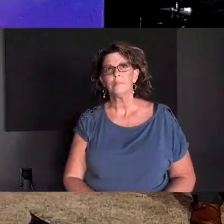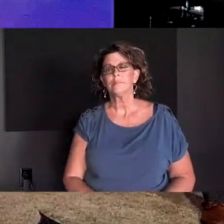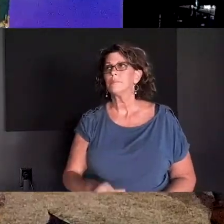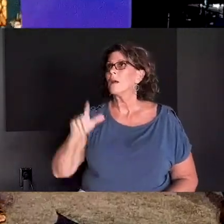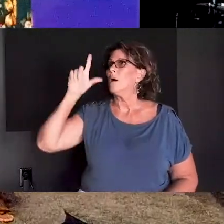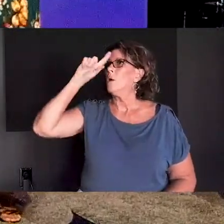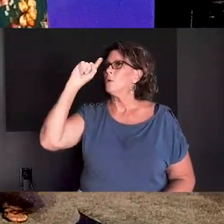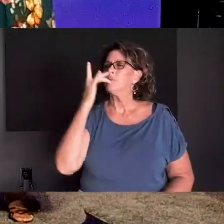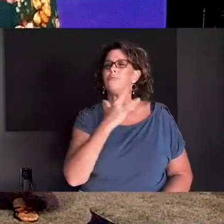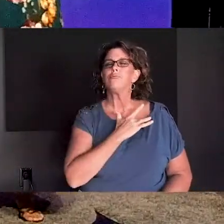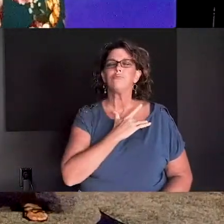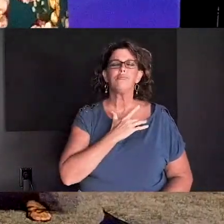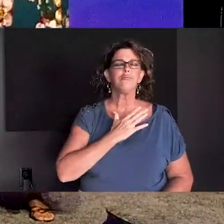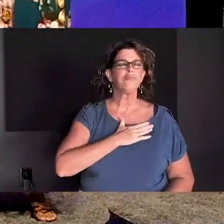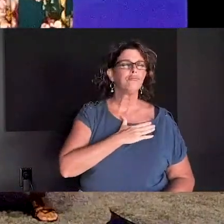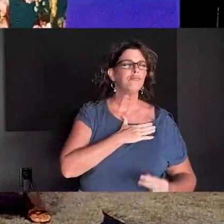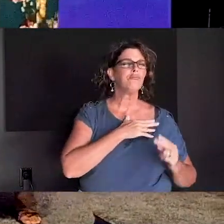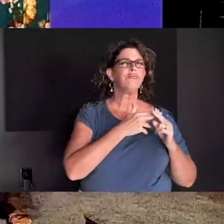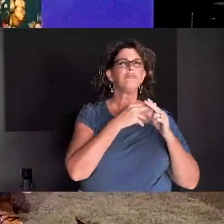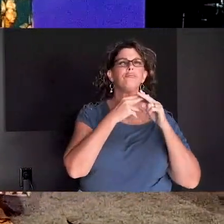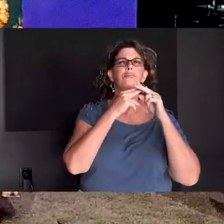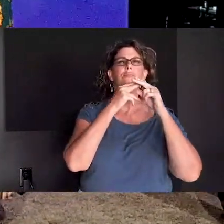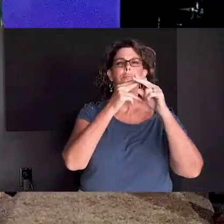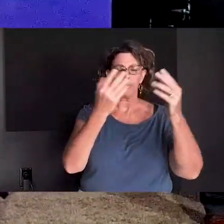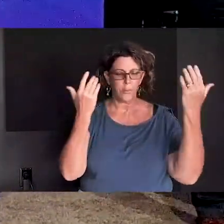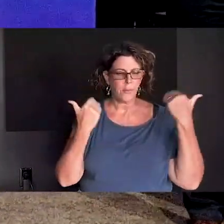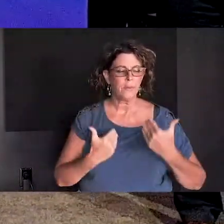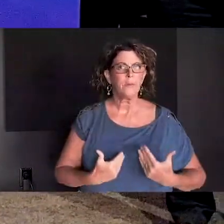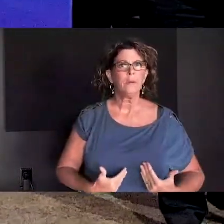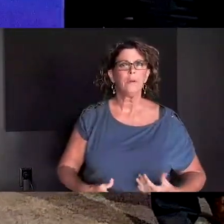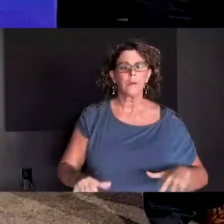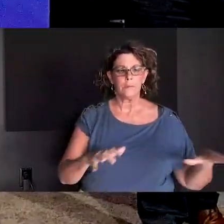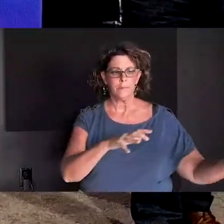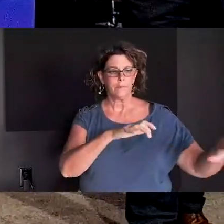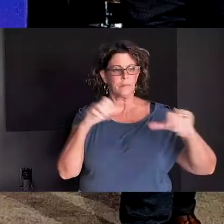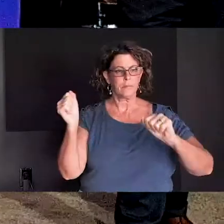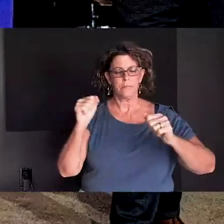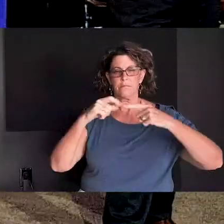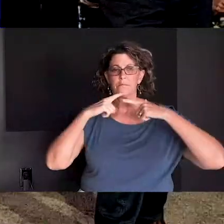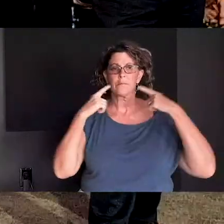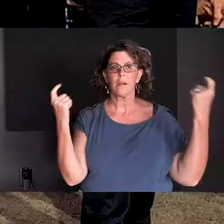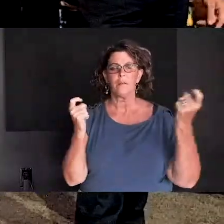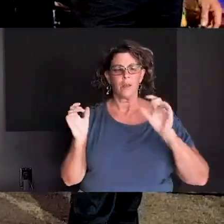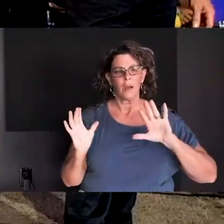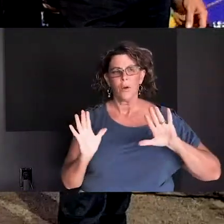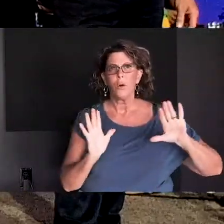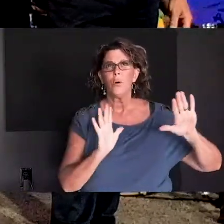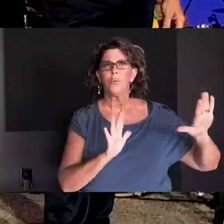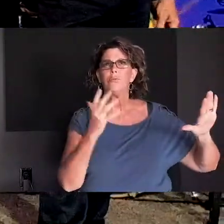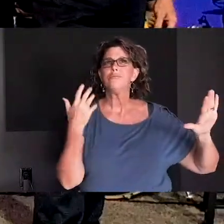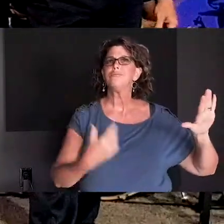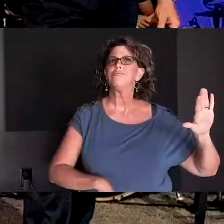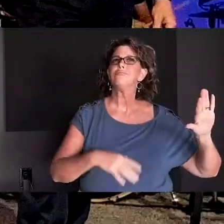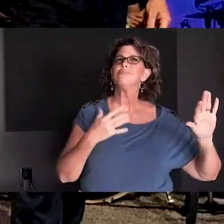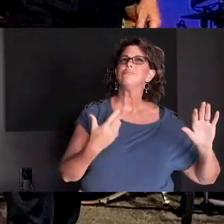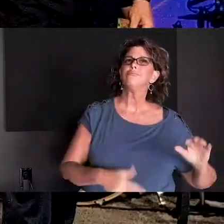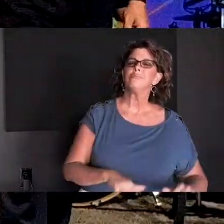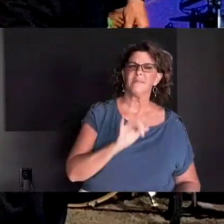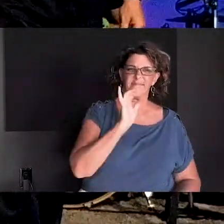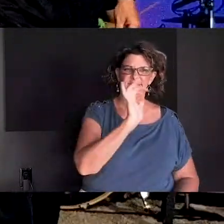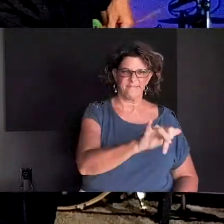You called my name, and I ran out of that grave,